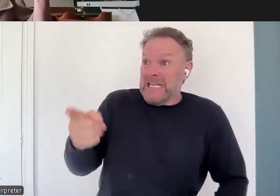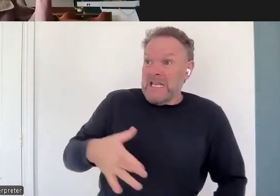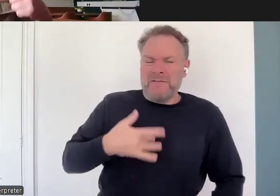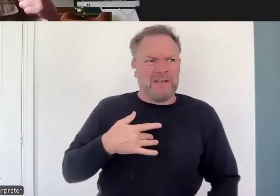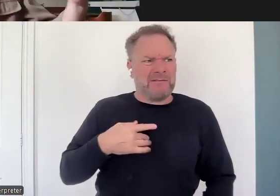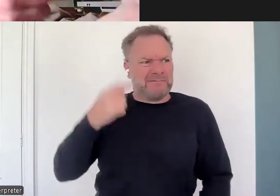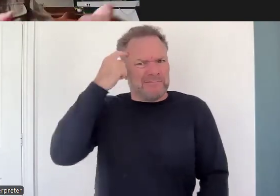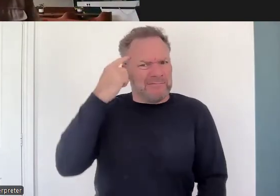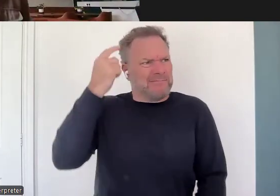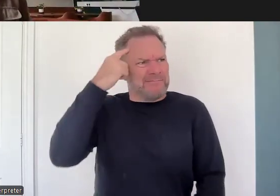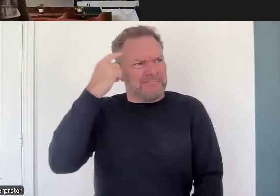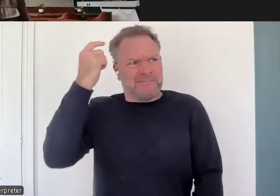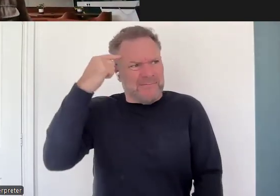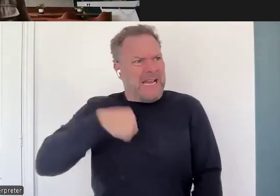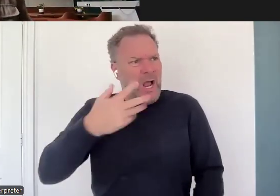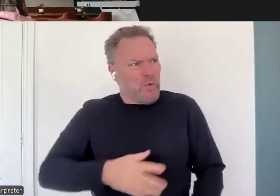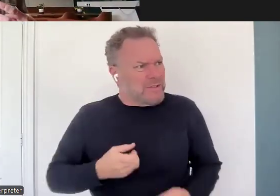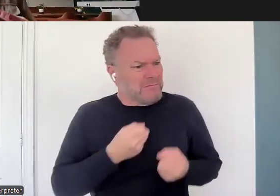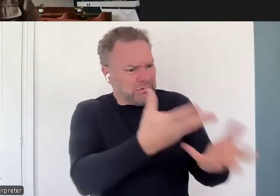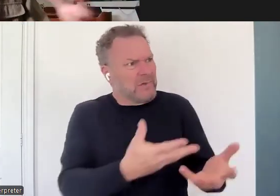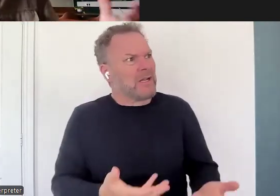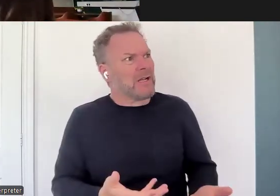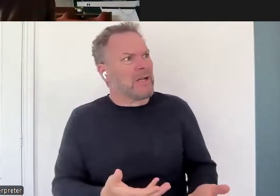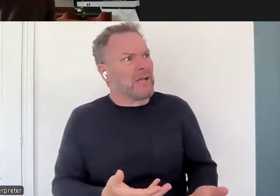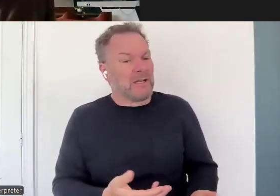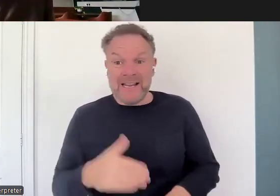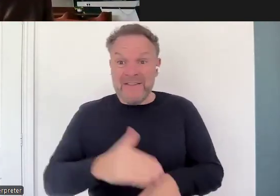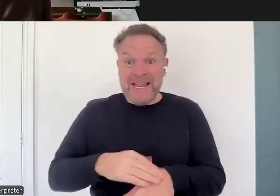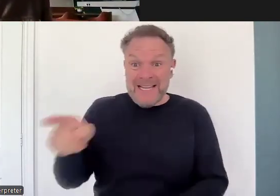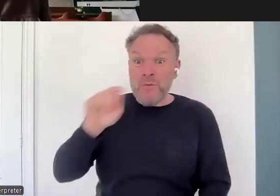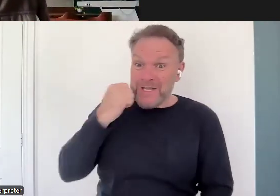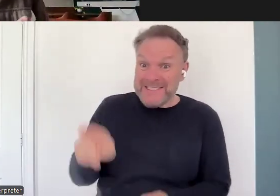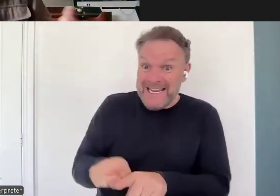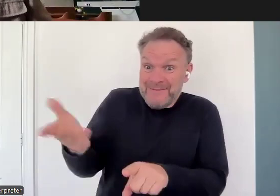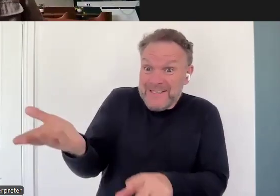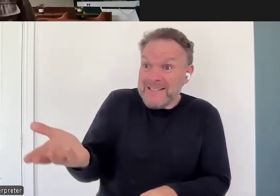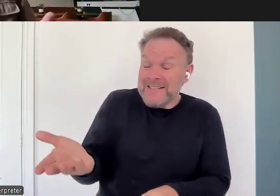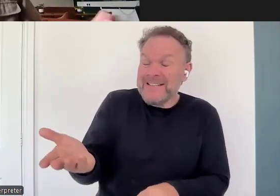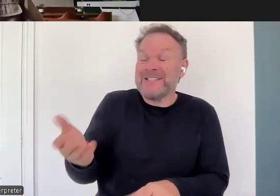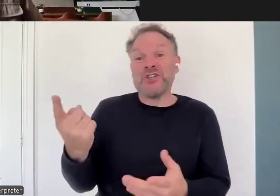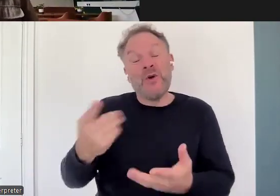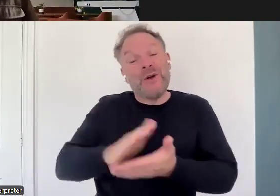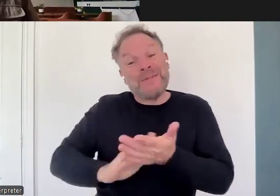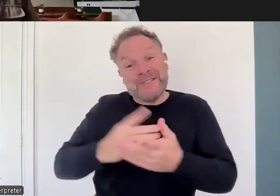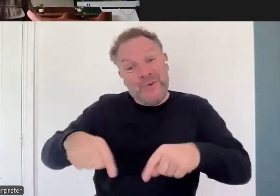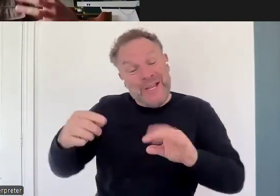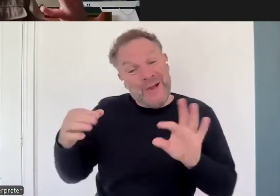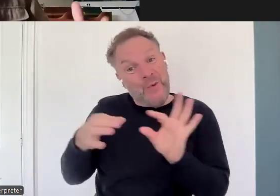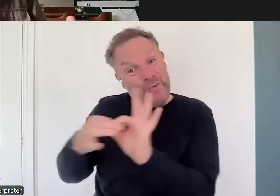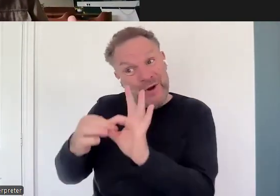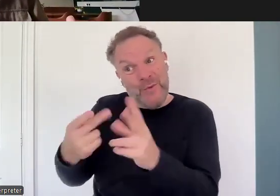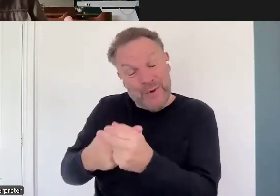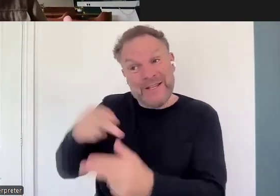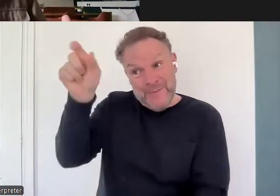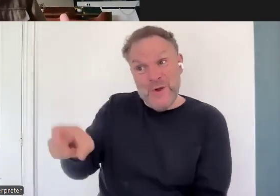thoughts with them that they never have the opportunity to share, and that will have an impact on them. So when we work with people, when we're engaged